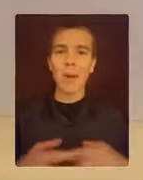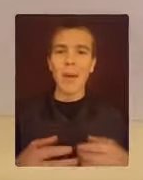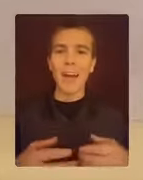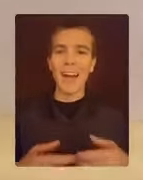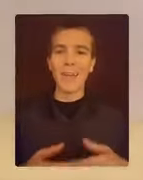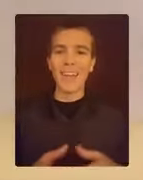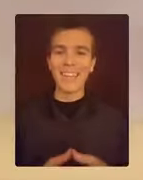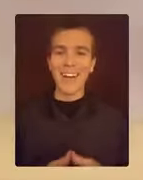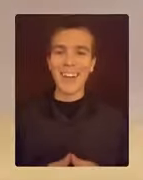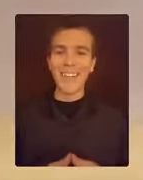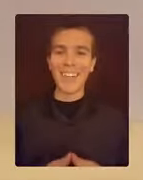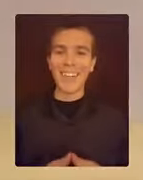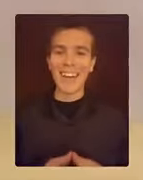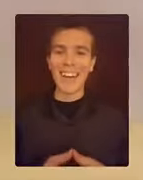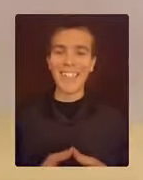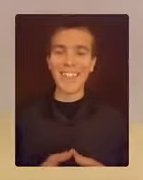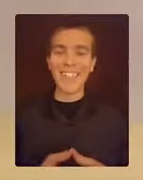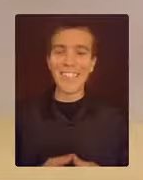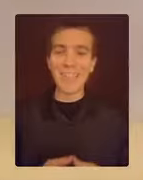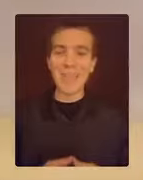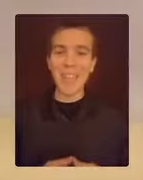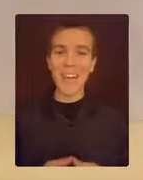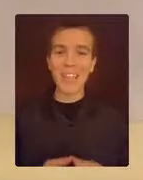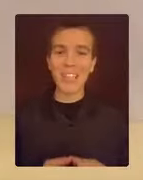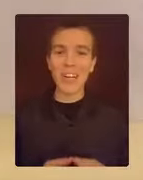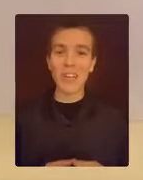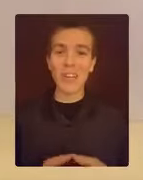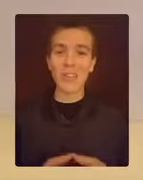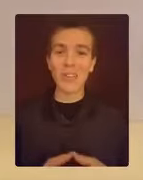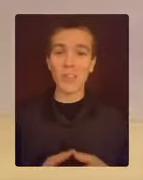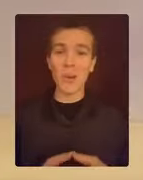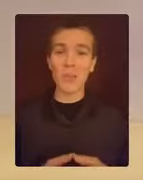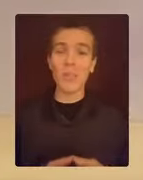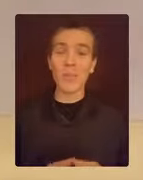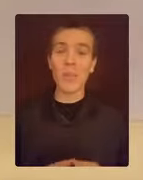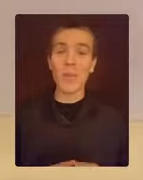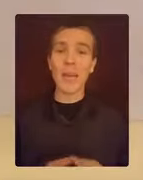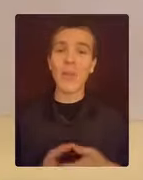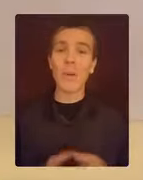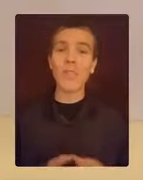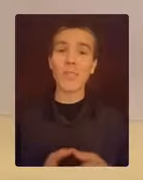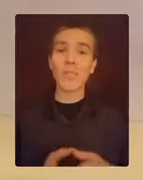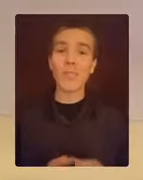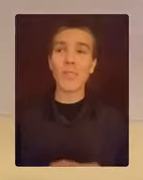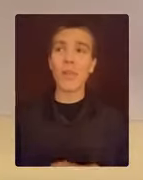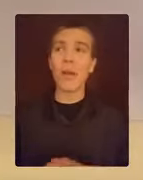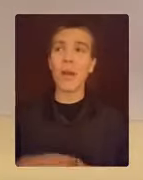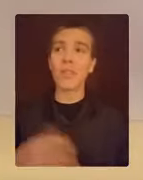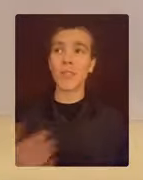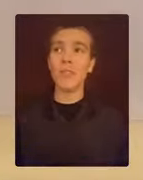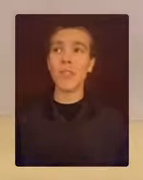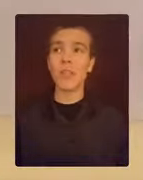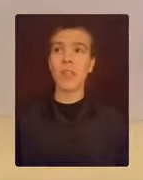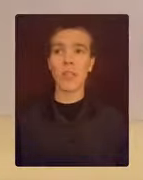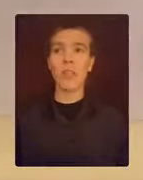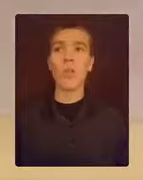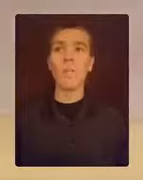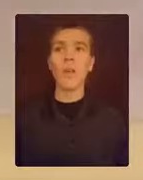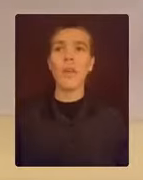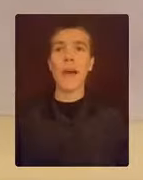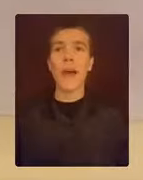So, and I went to him, and he shared all this great wisdom with me. And it wasn't until about 2 years